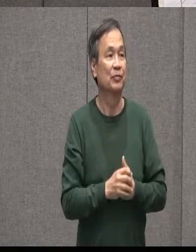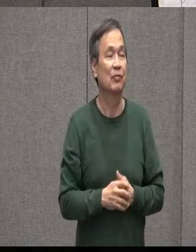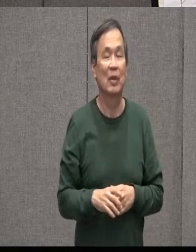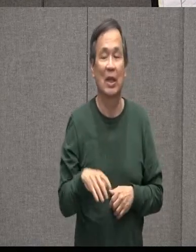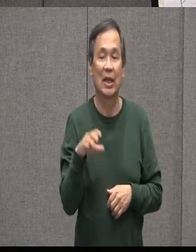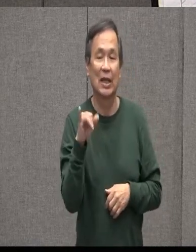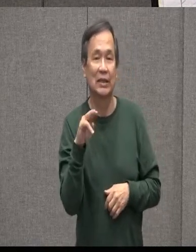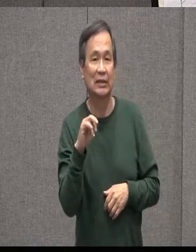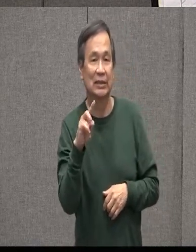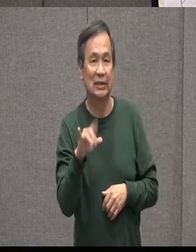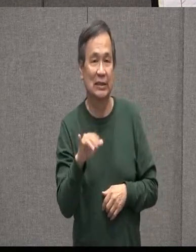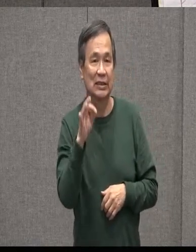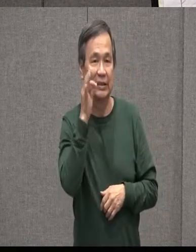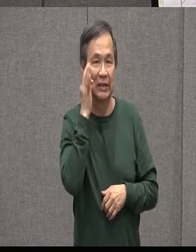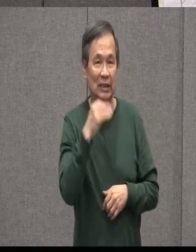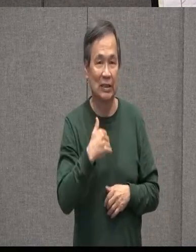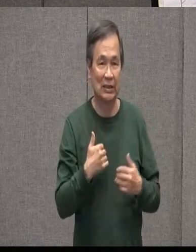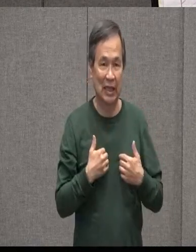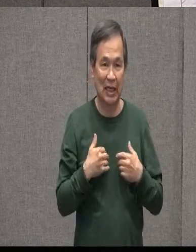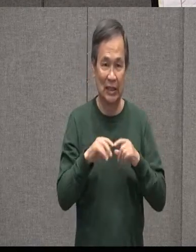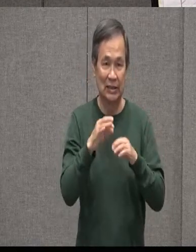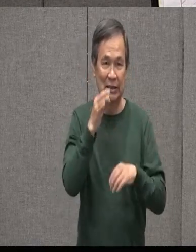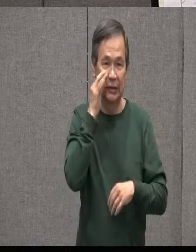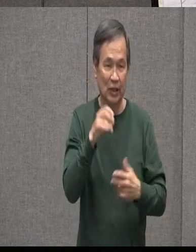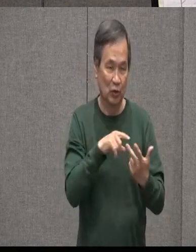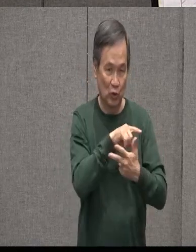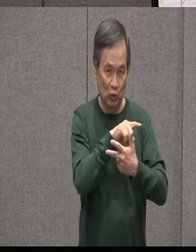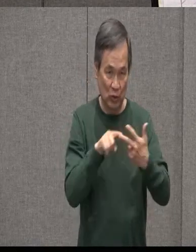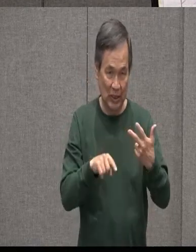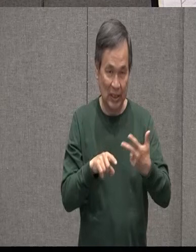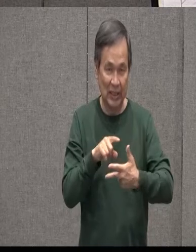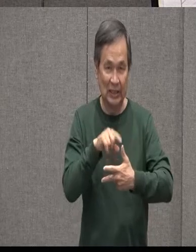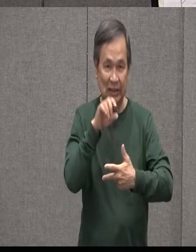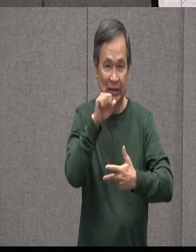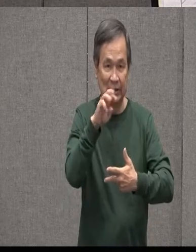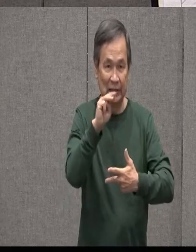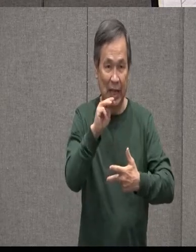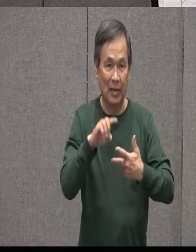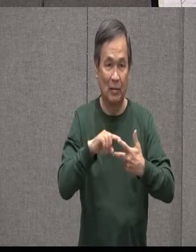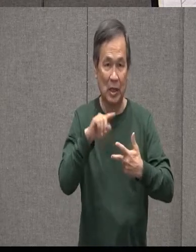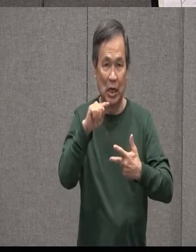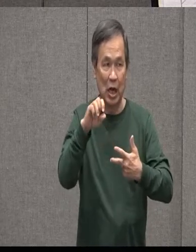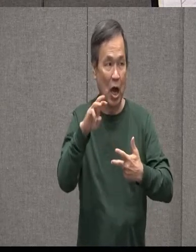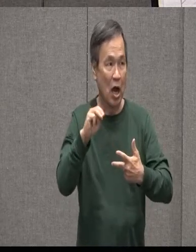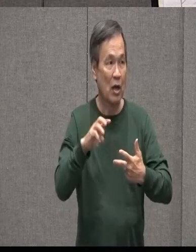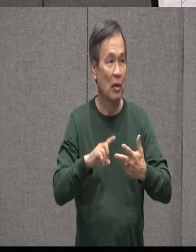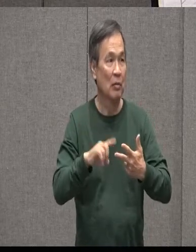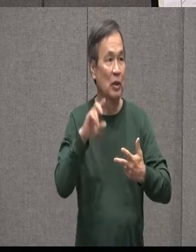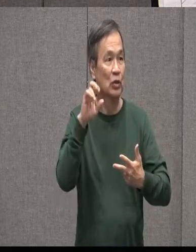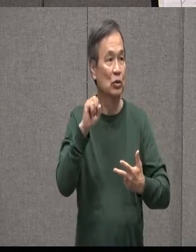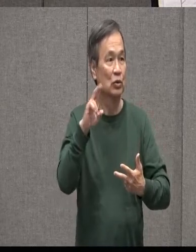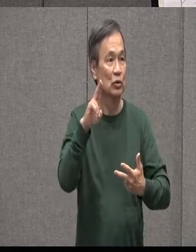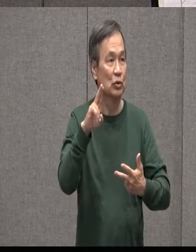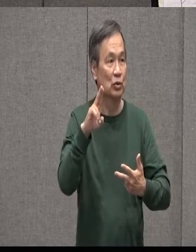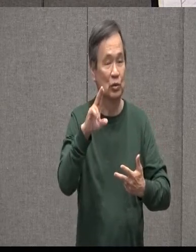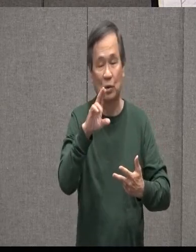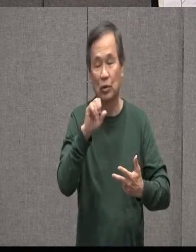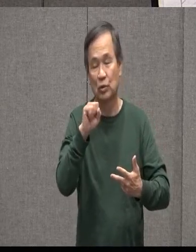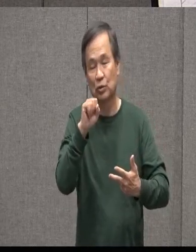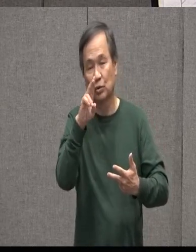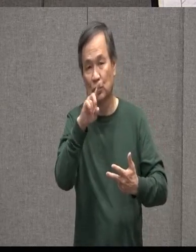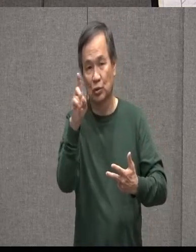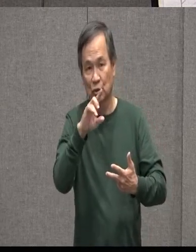website, download the task, or else get out a sheet of pencil and paper. Solve this before I step us through to